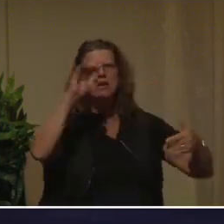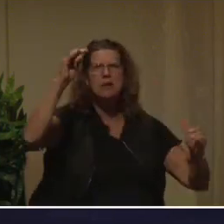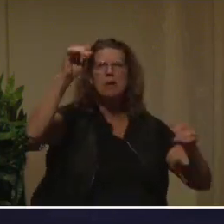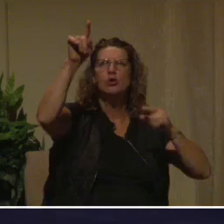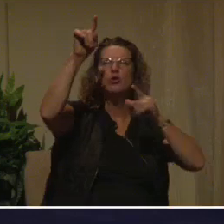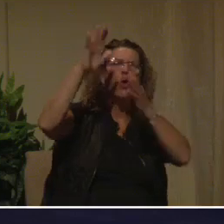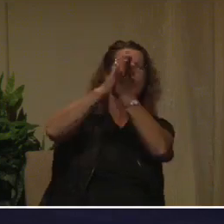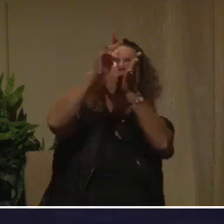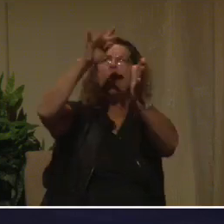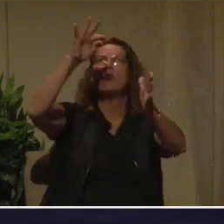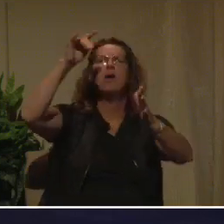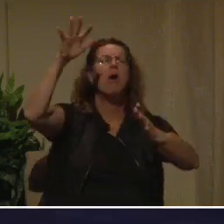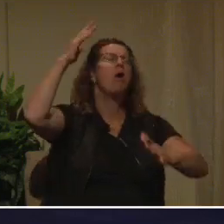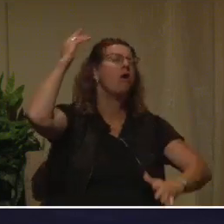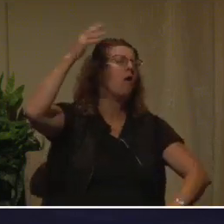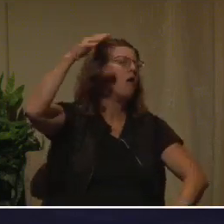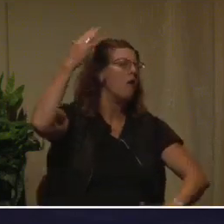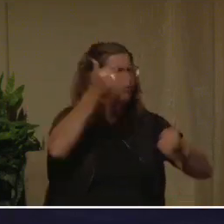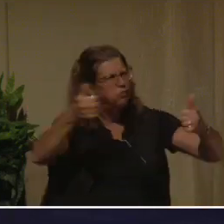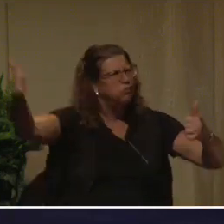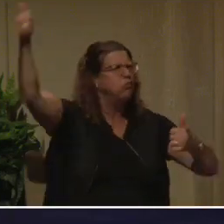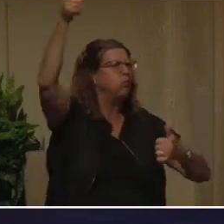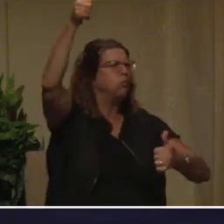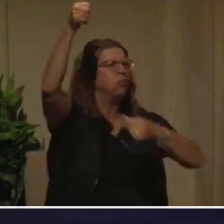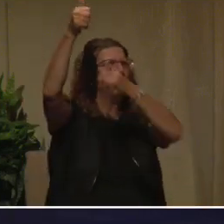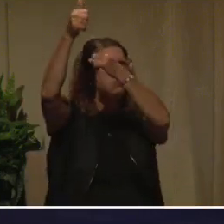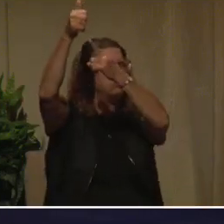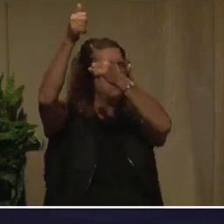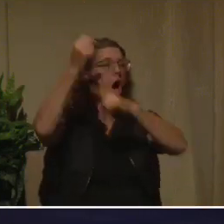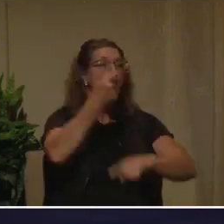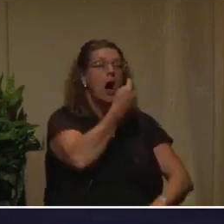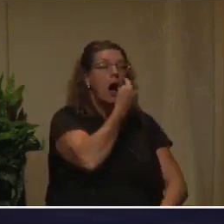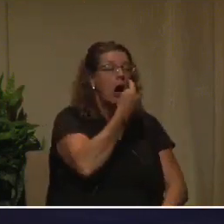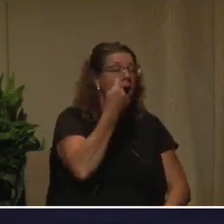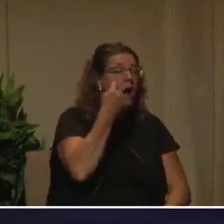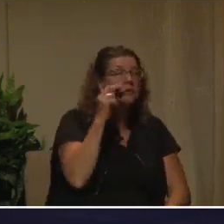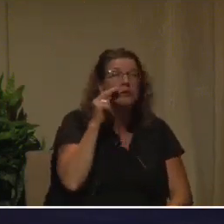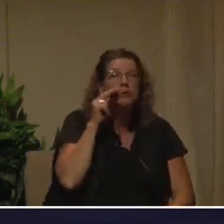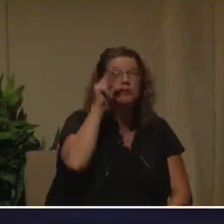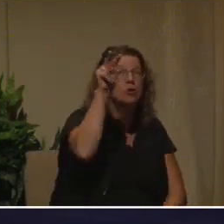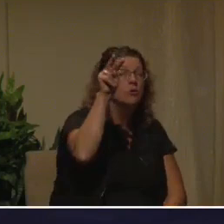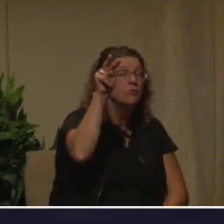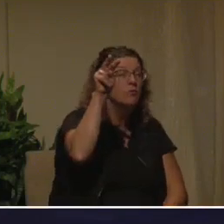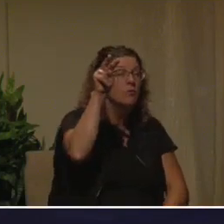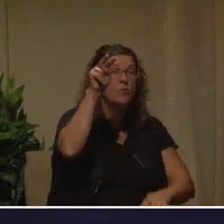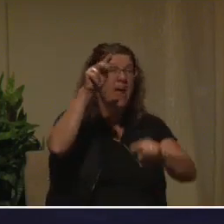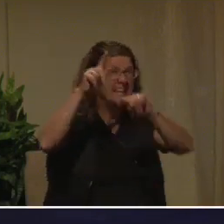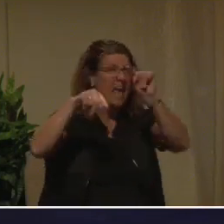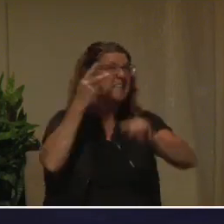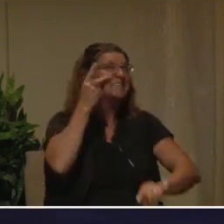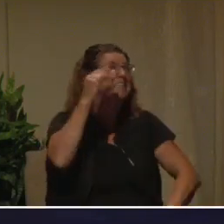all. So we fix our eyes not on what is seen, but on what is unseen, since what is seen is temporary, but what